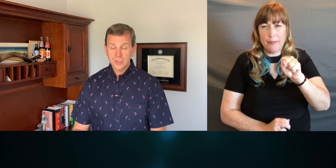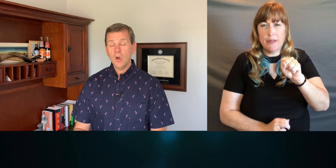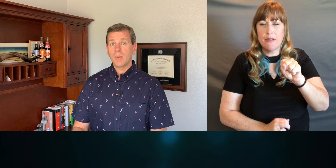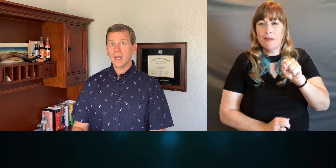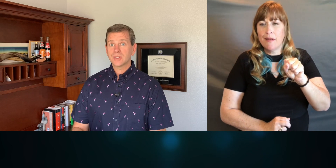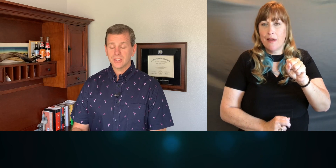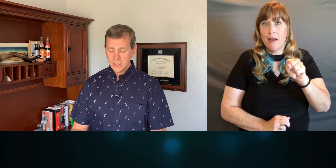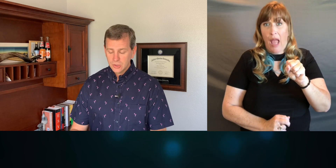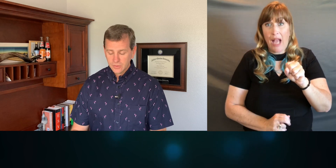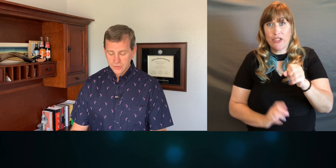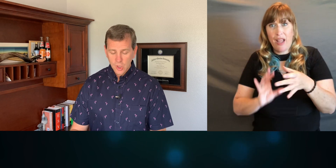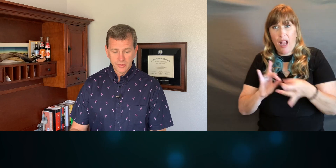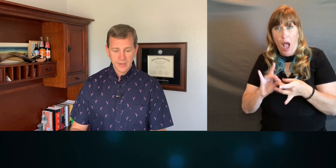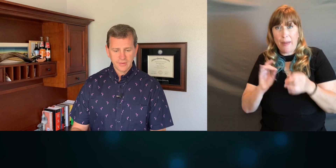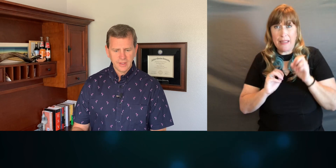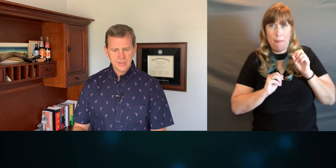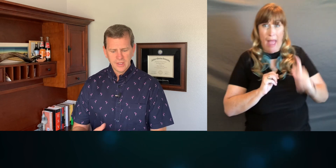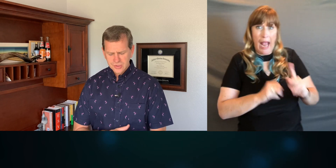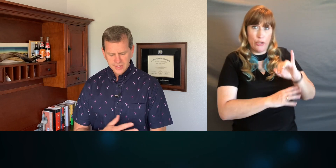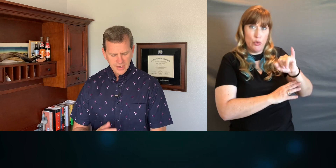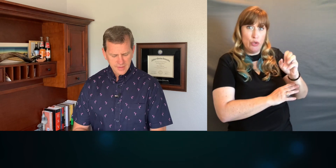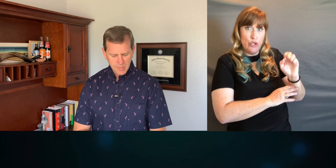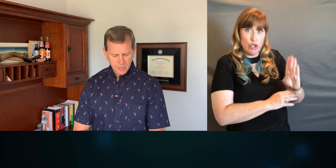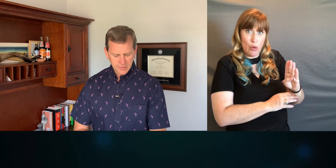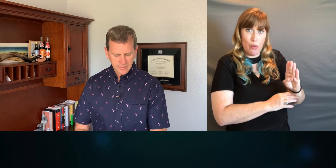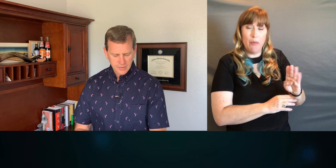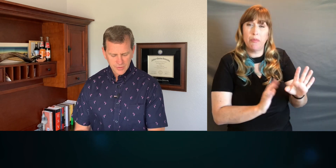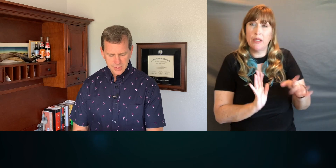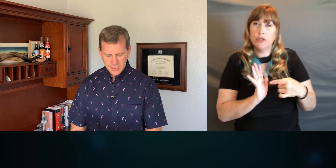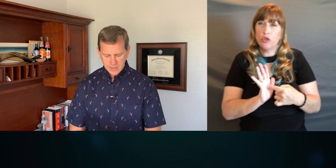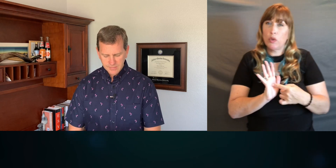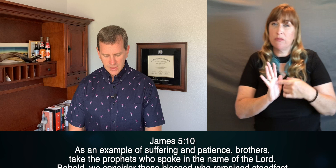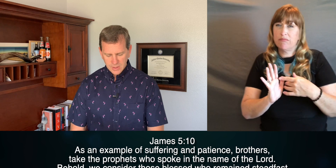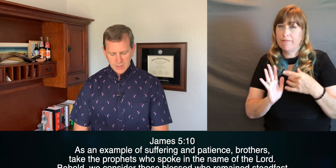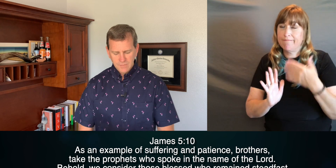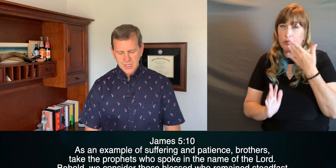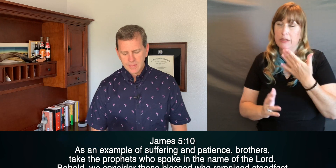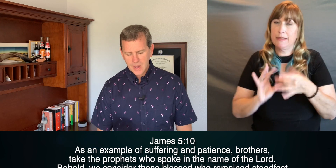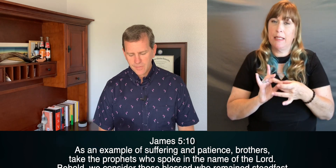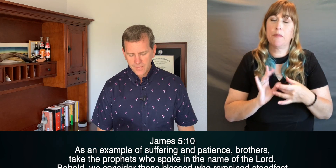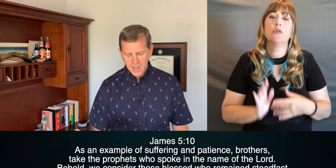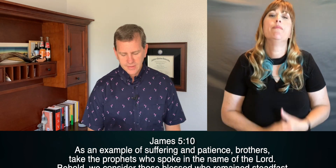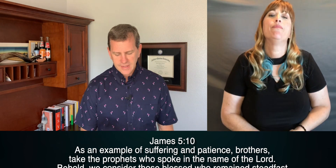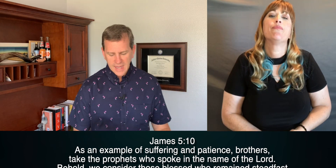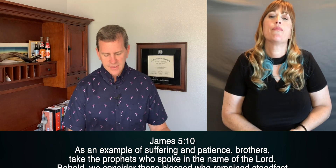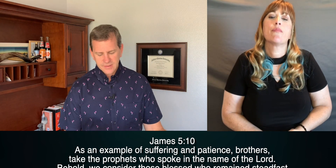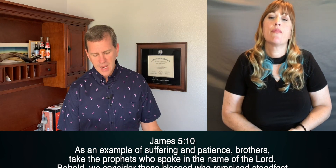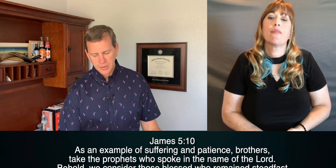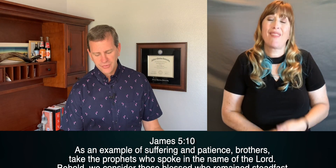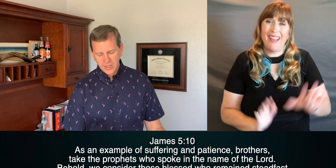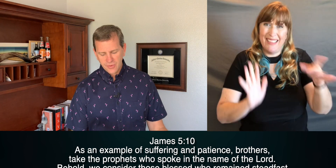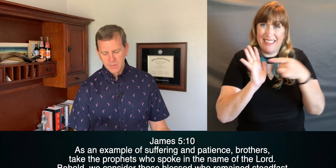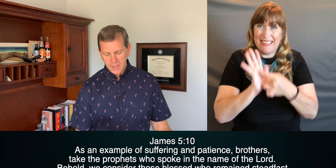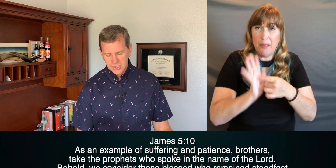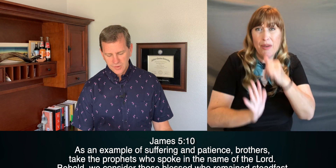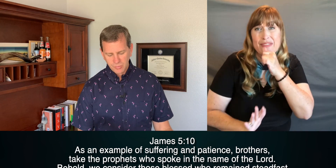to Job, actually, and uses Job as an interesting example, because it says in verse 10 of James chapter 5, he says, "As an example